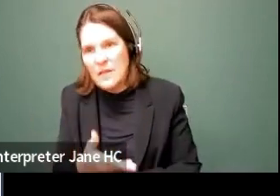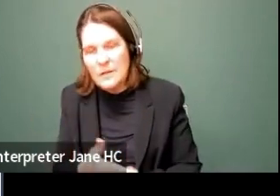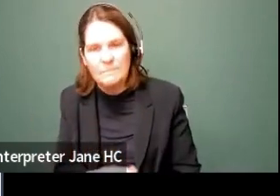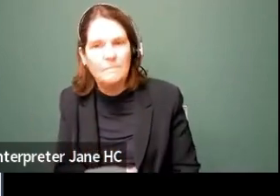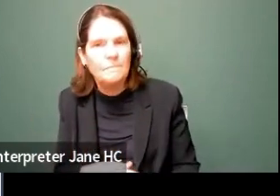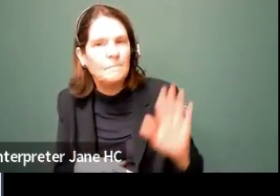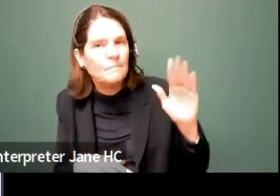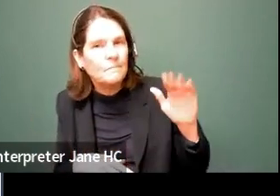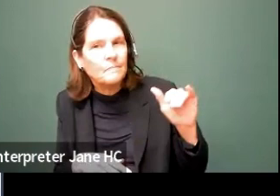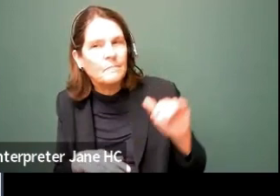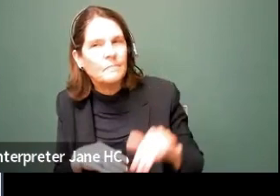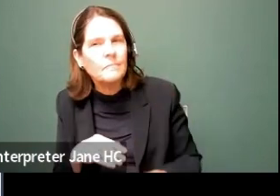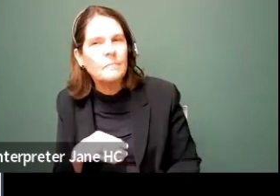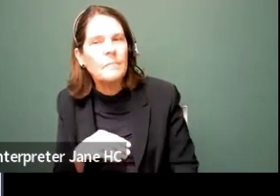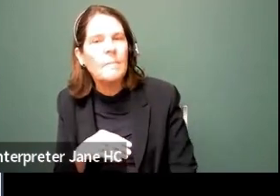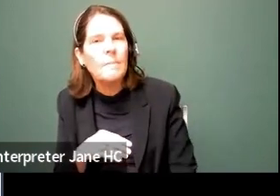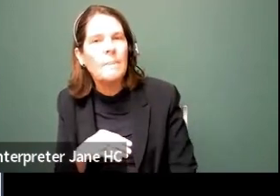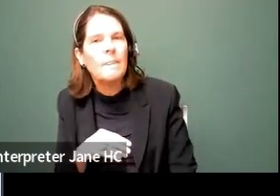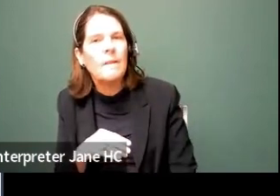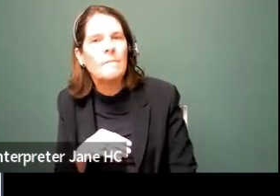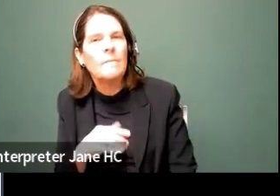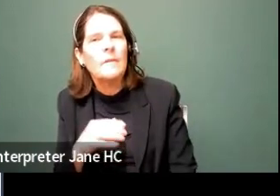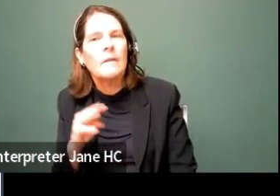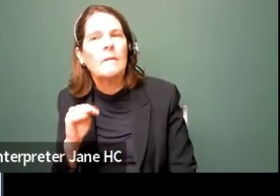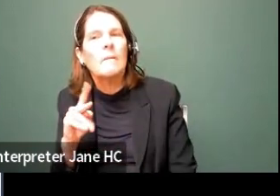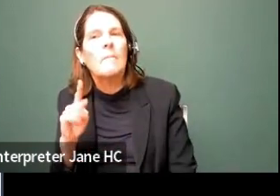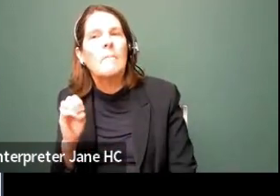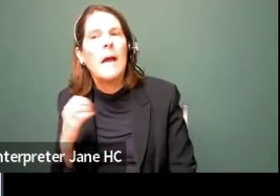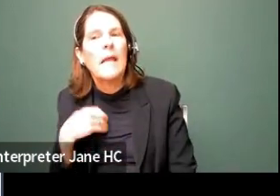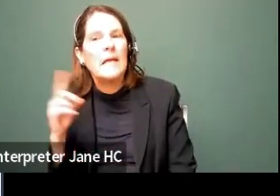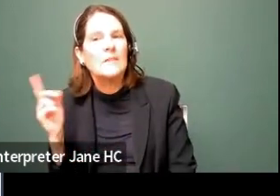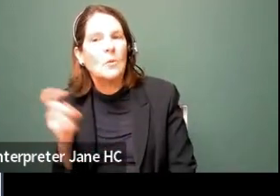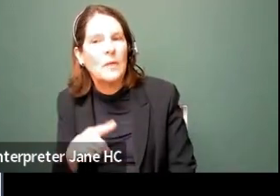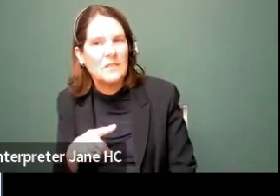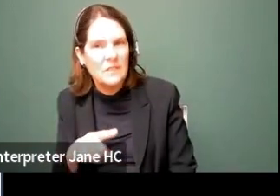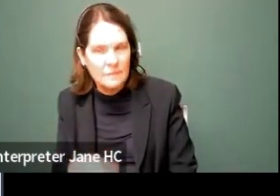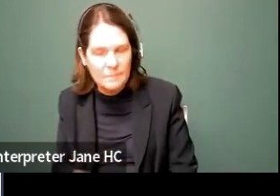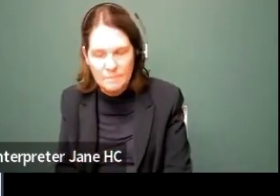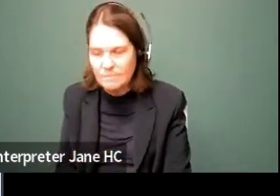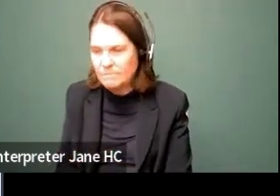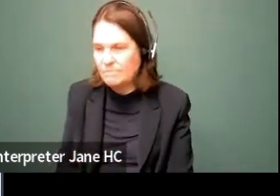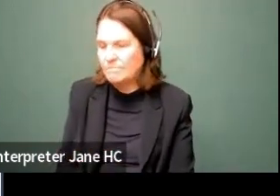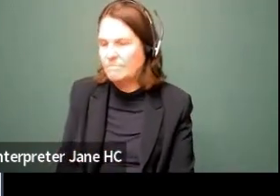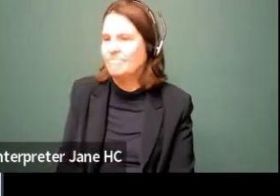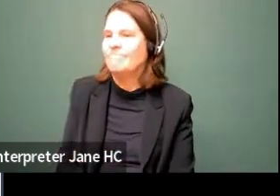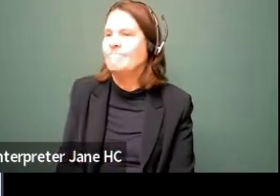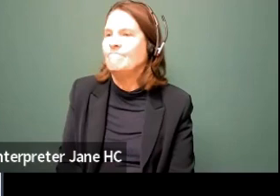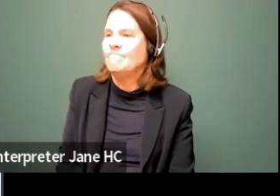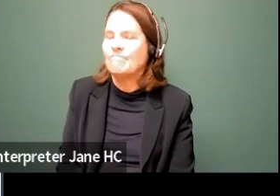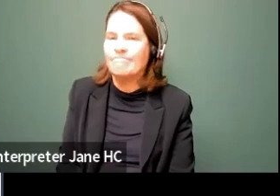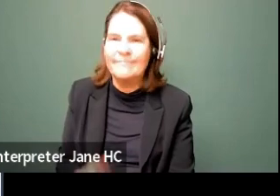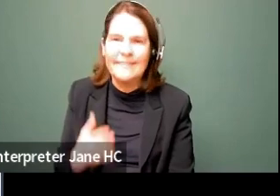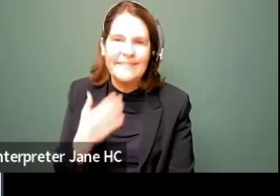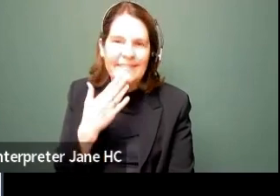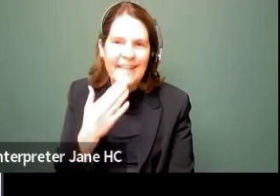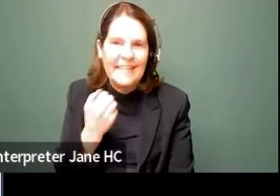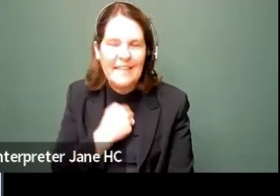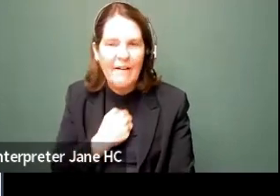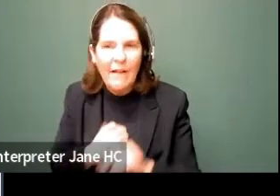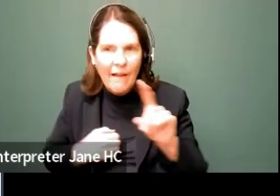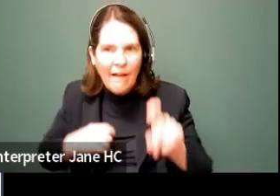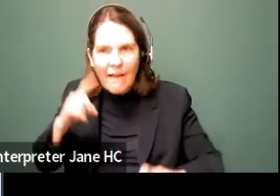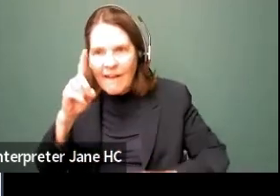Ryan, can I take a second? Mike has a question. Sure. Thanks, Ryan. Sorry to keep asking